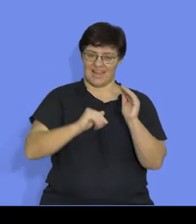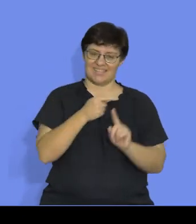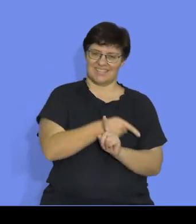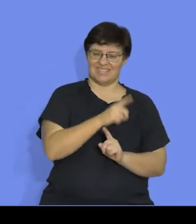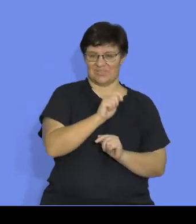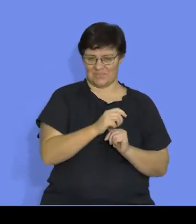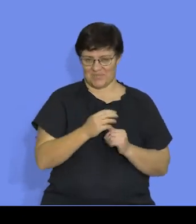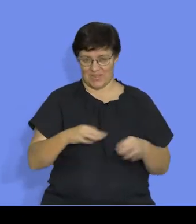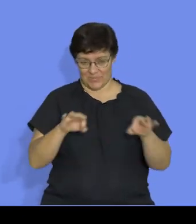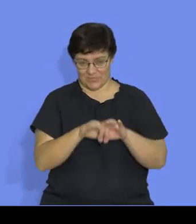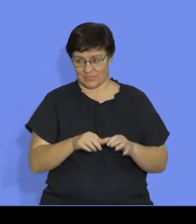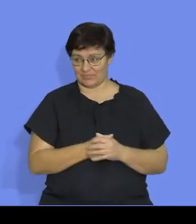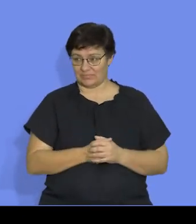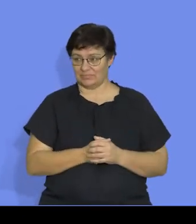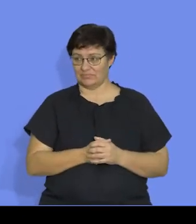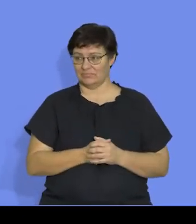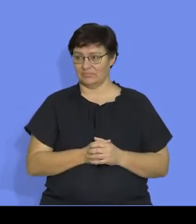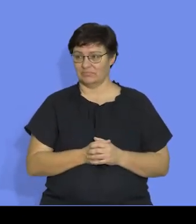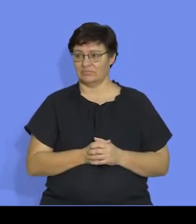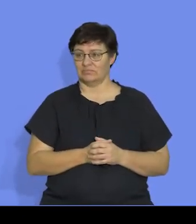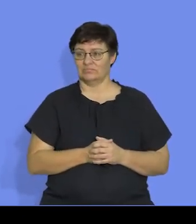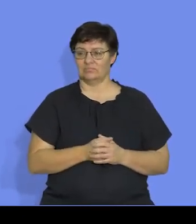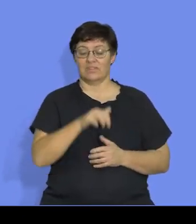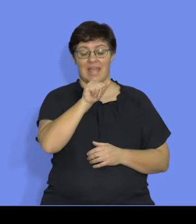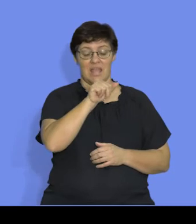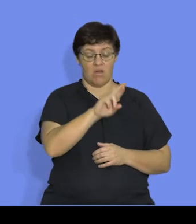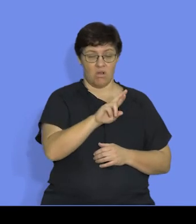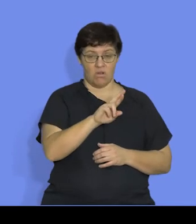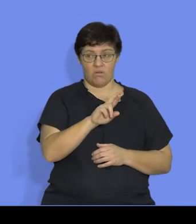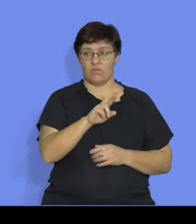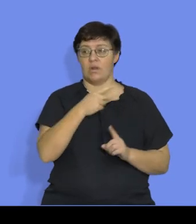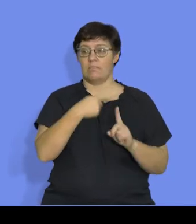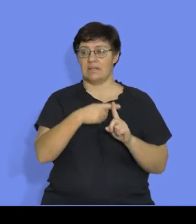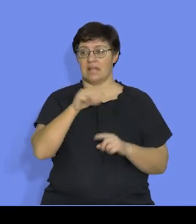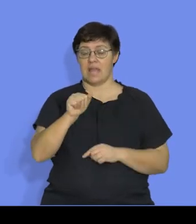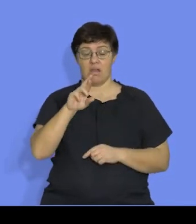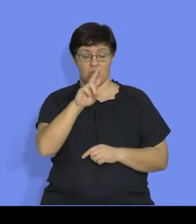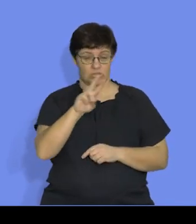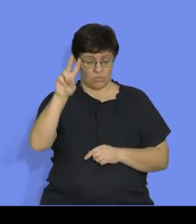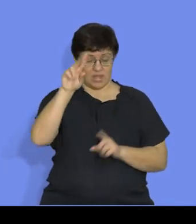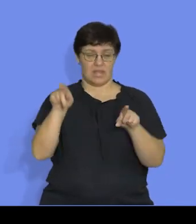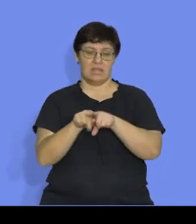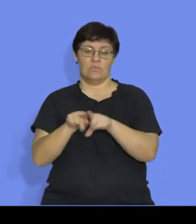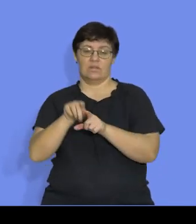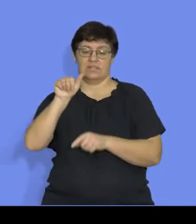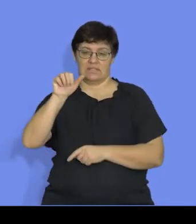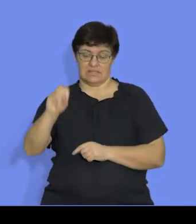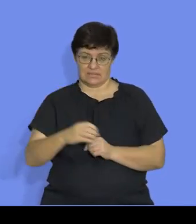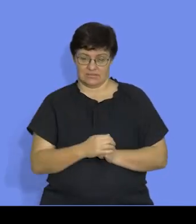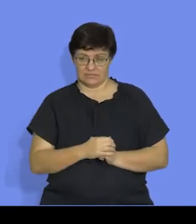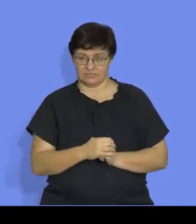term value. So I've got AR plus AR squared is equal to